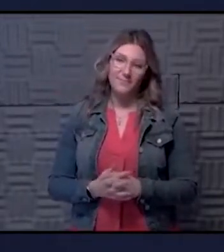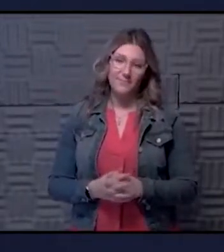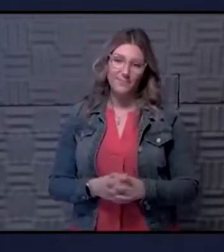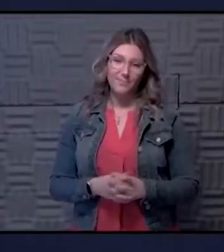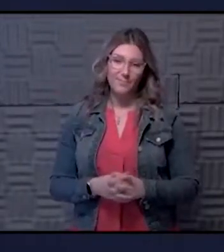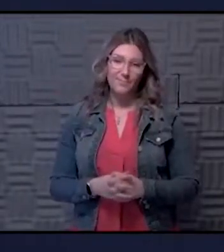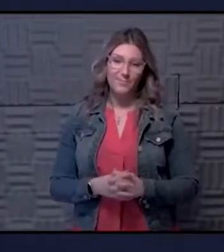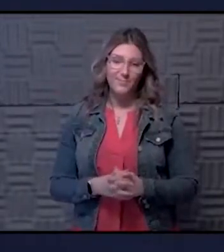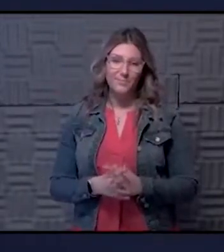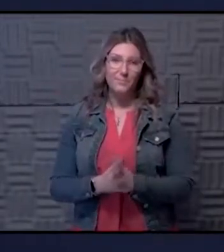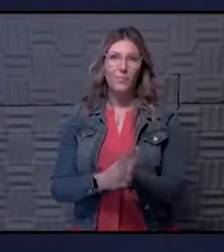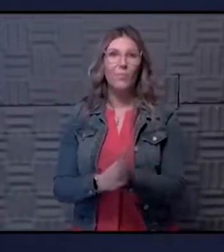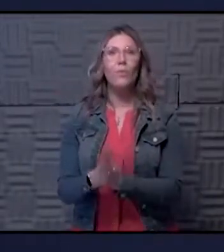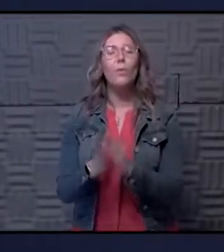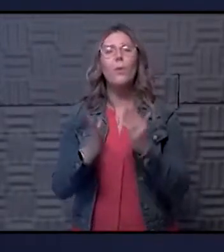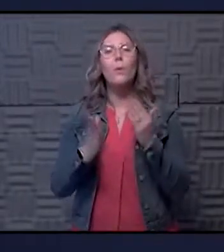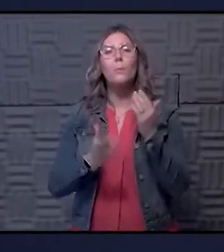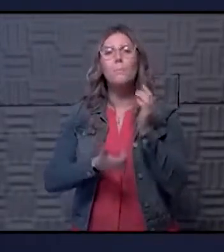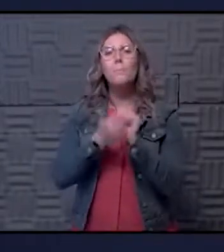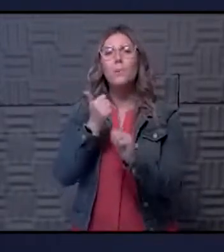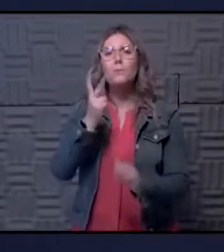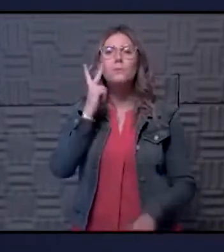Mostly,